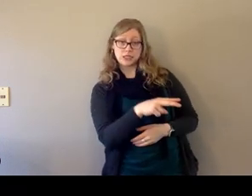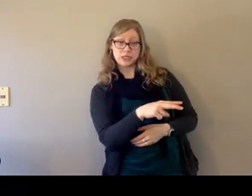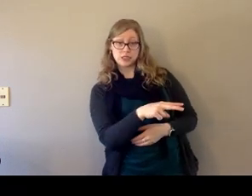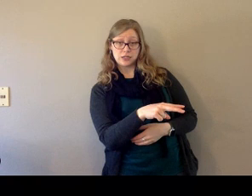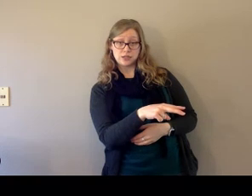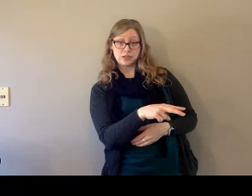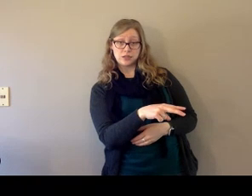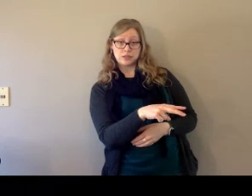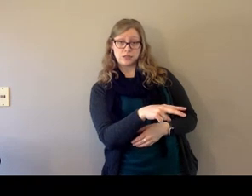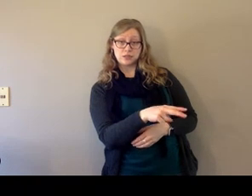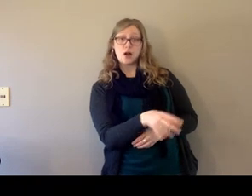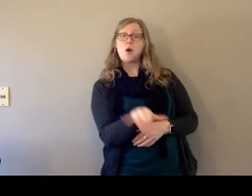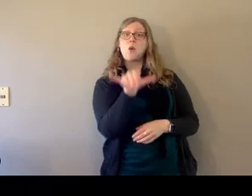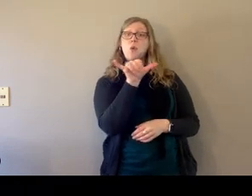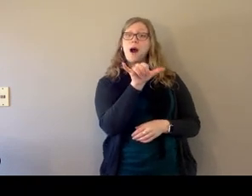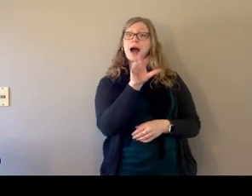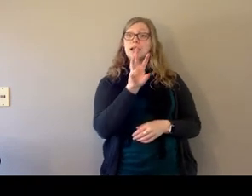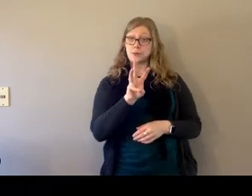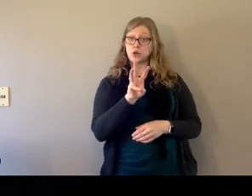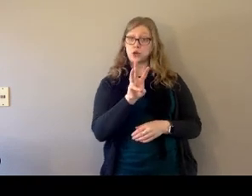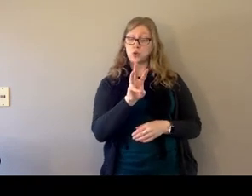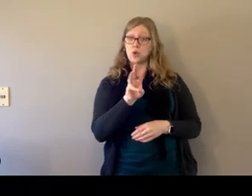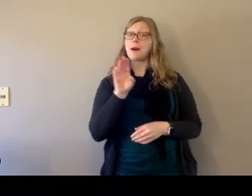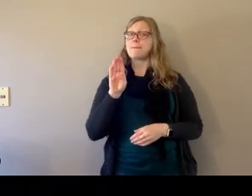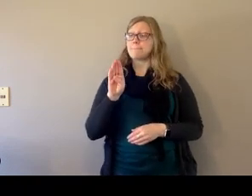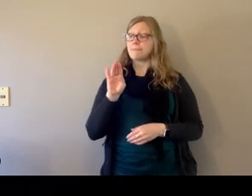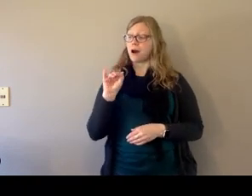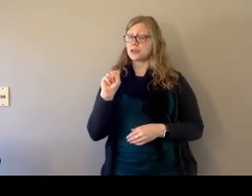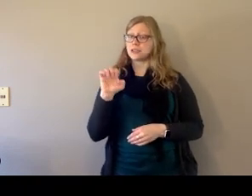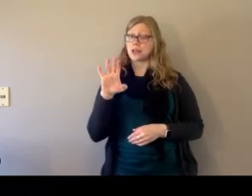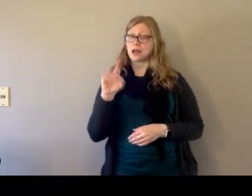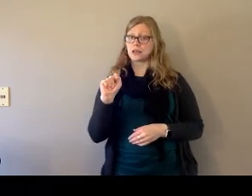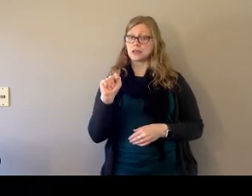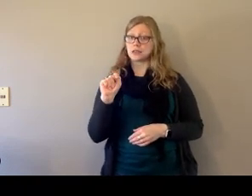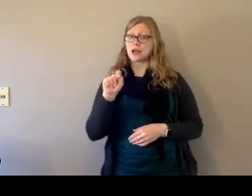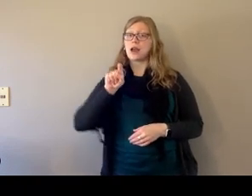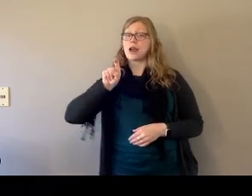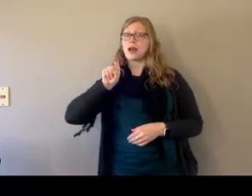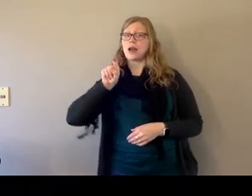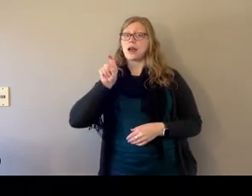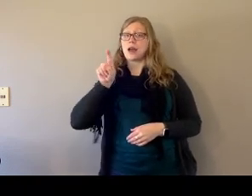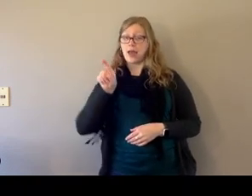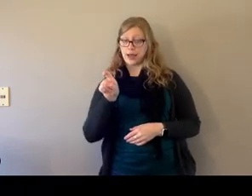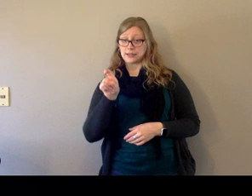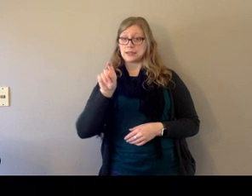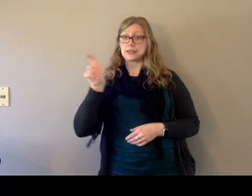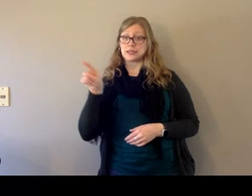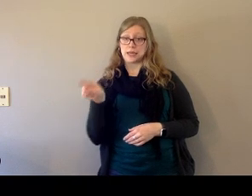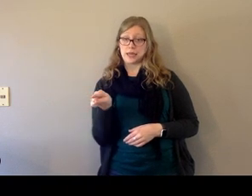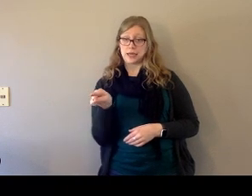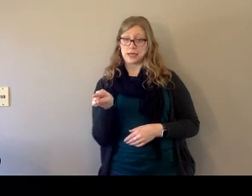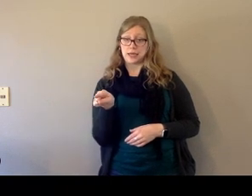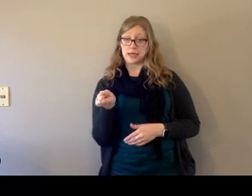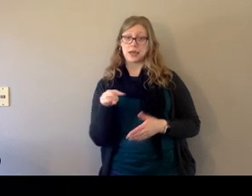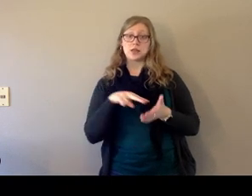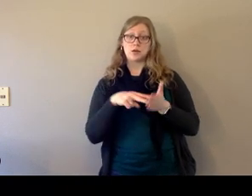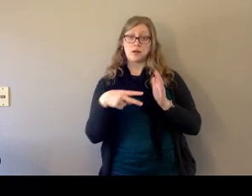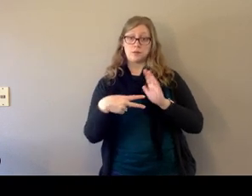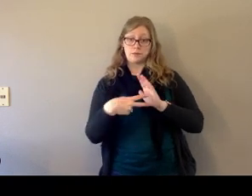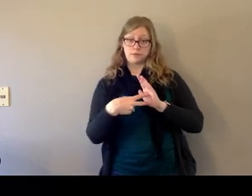bisects XZ. So YW bisects XZ. So that means that this